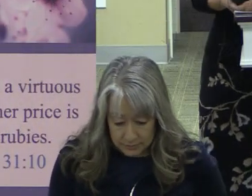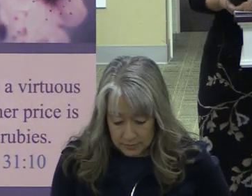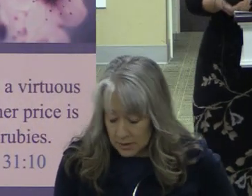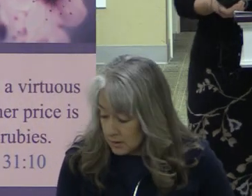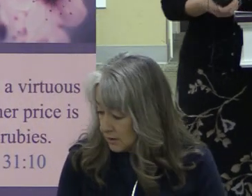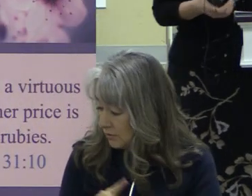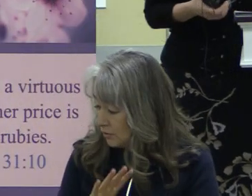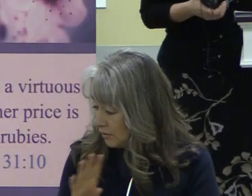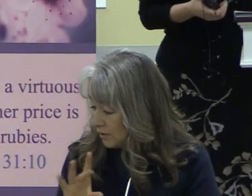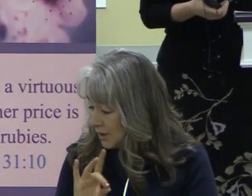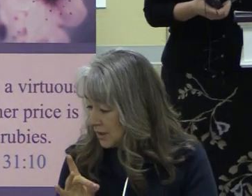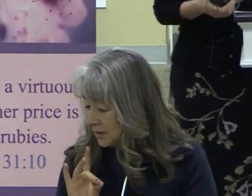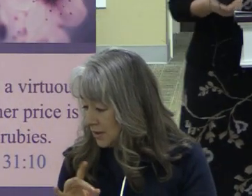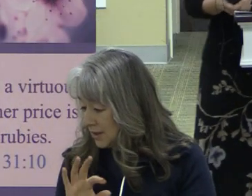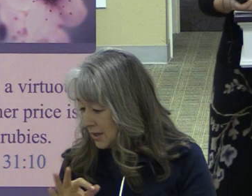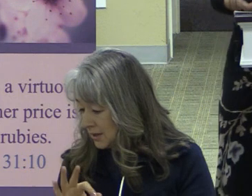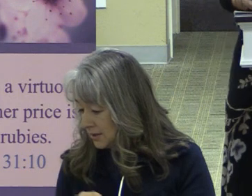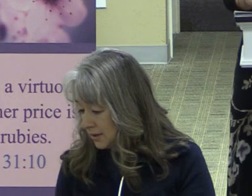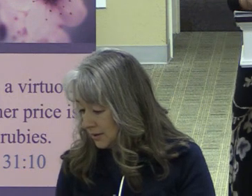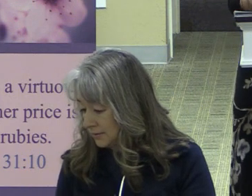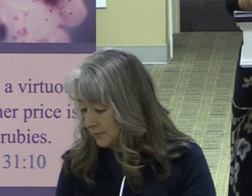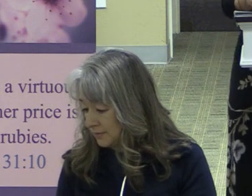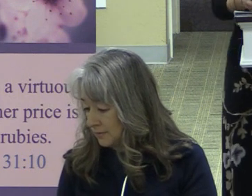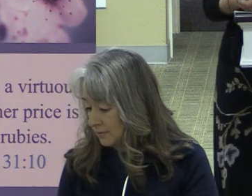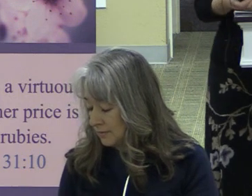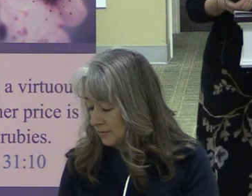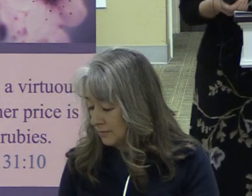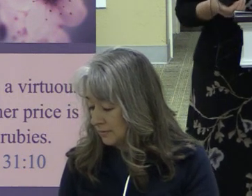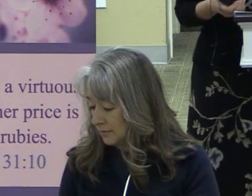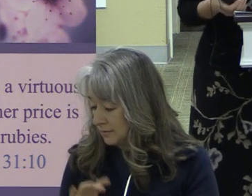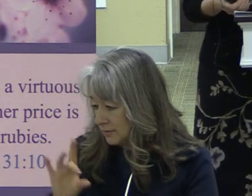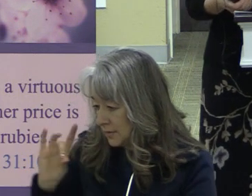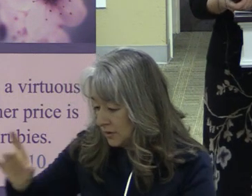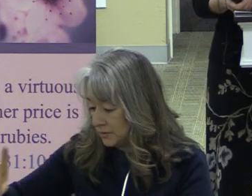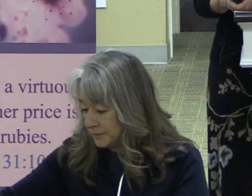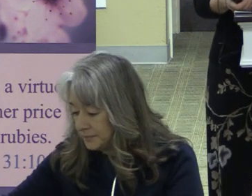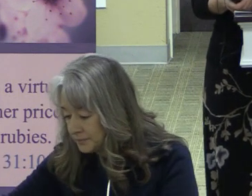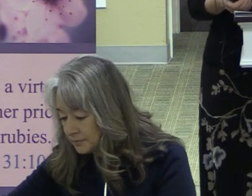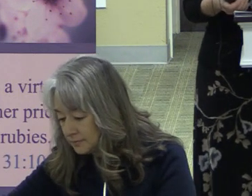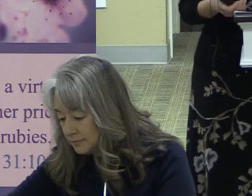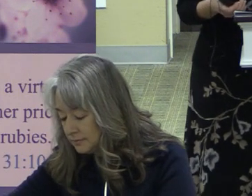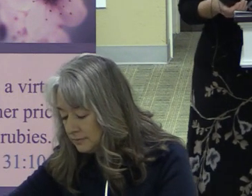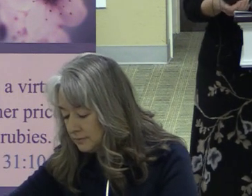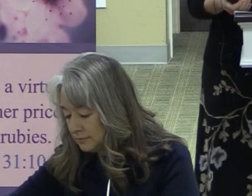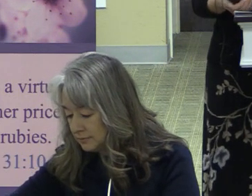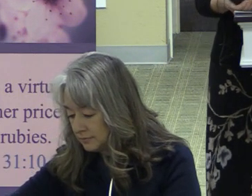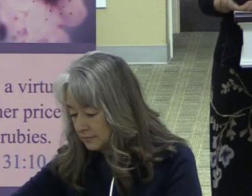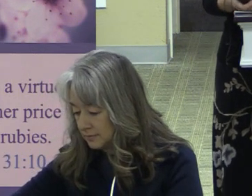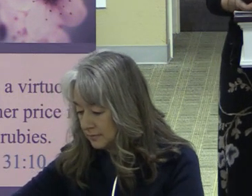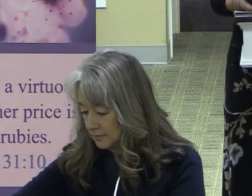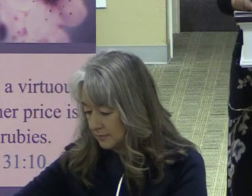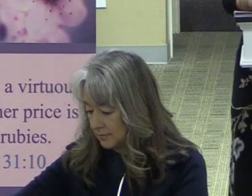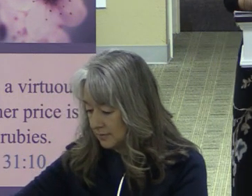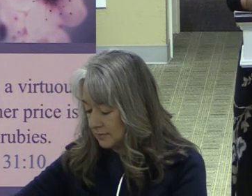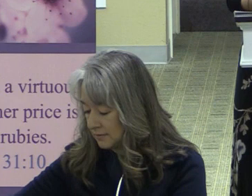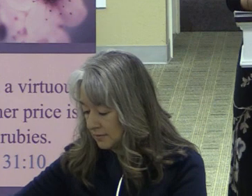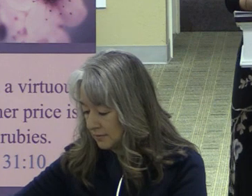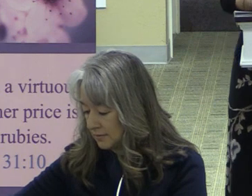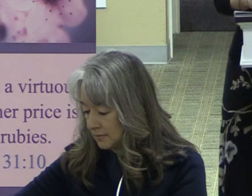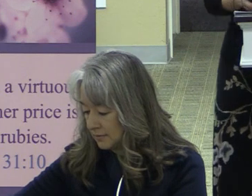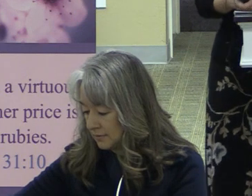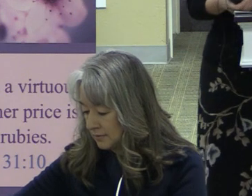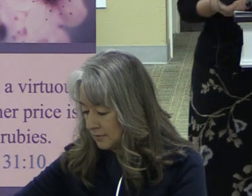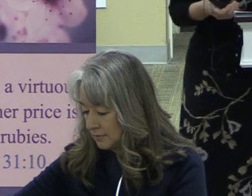Psalm 44, 18 and 19, it says, "Our heart is not turned back, neither have our steps declined from thy